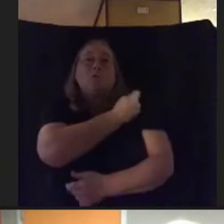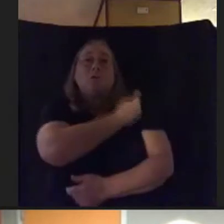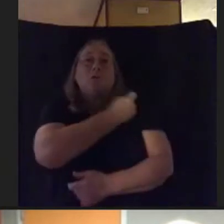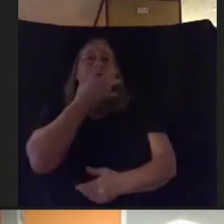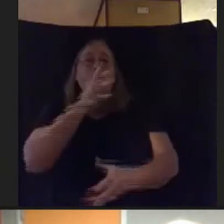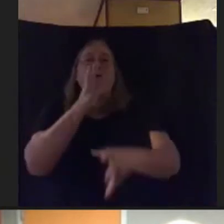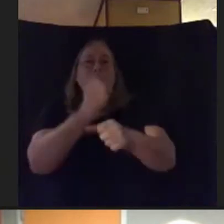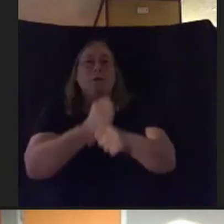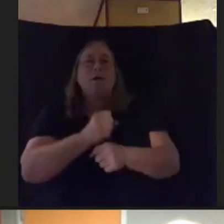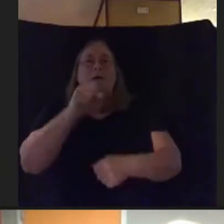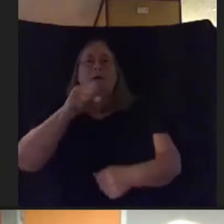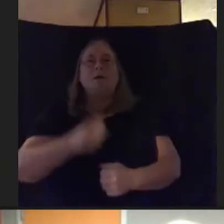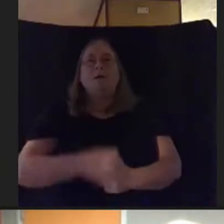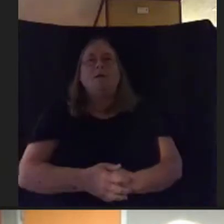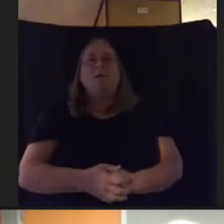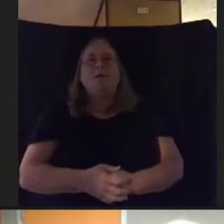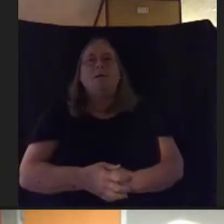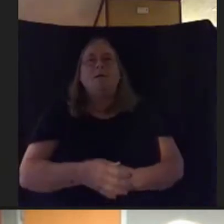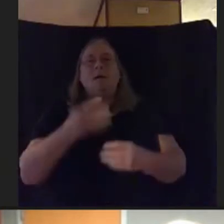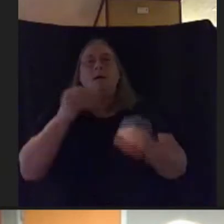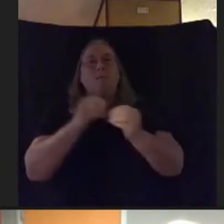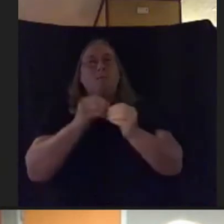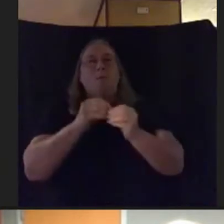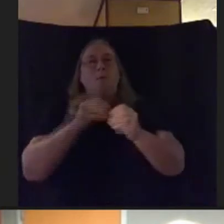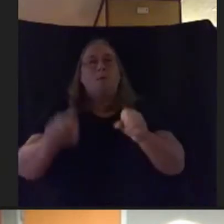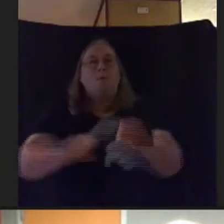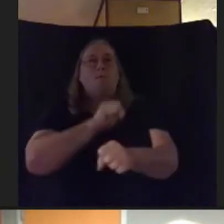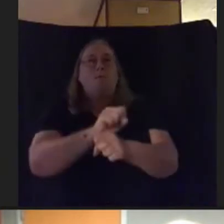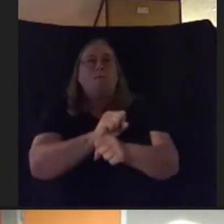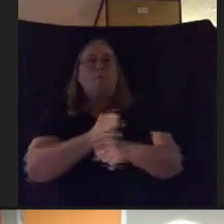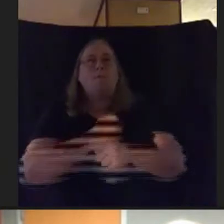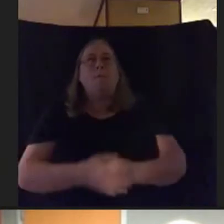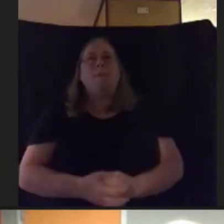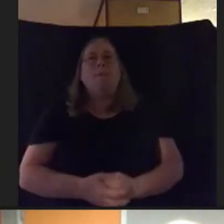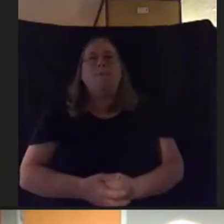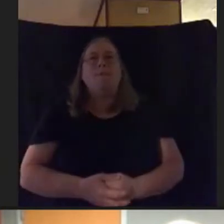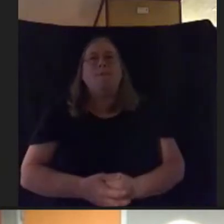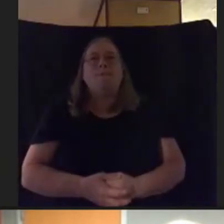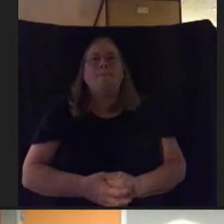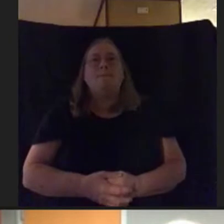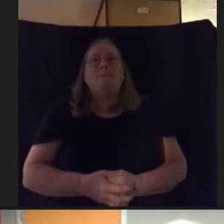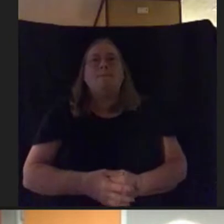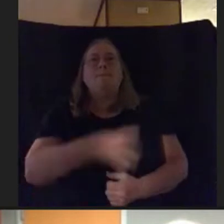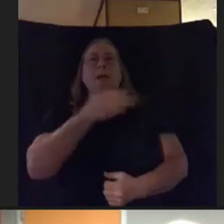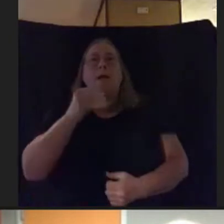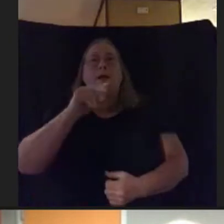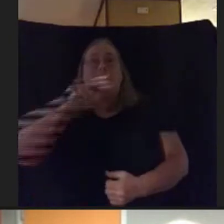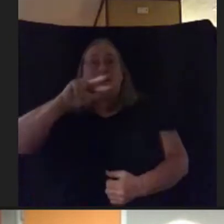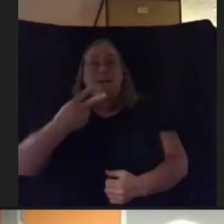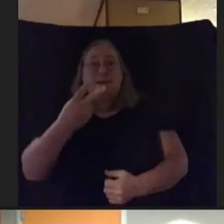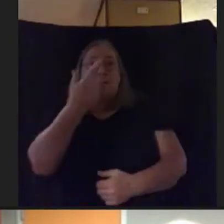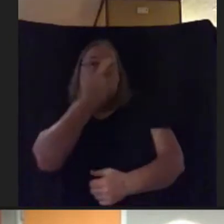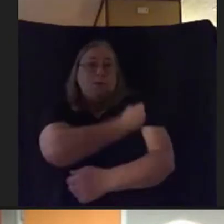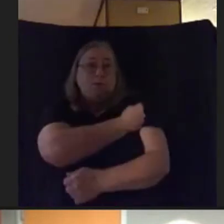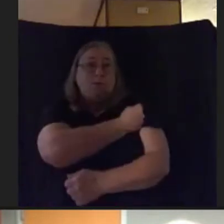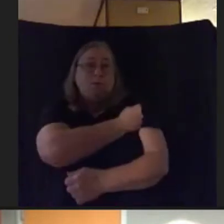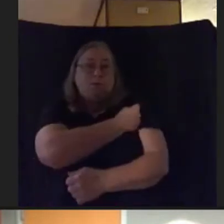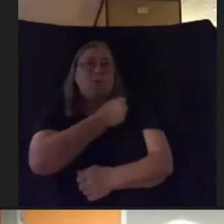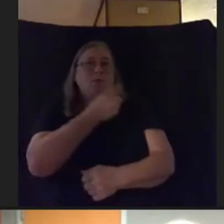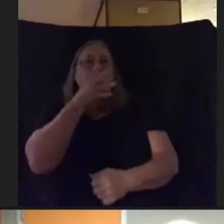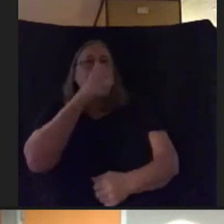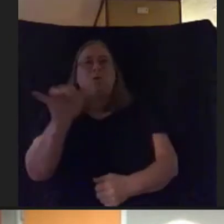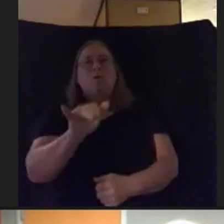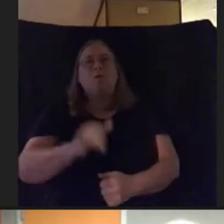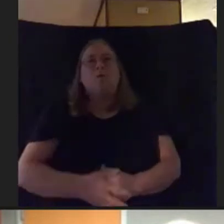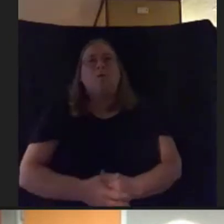know, additional appointments being available, and also that for second doses, those should be already covered. So with that, I'll go